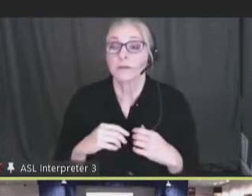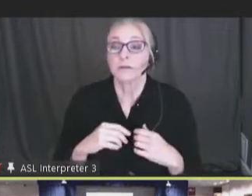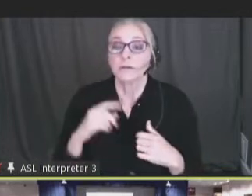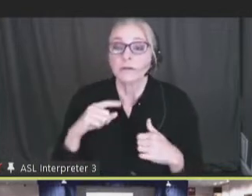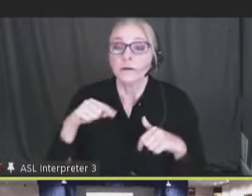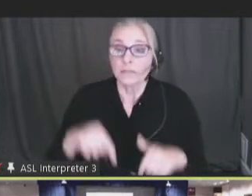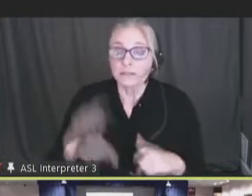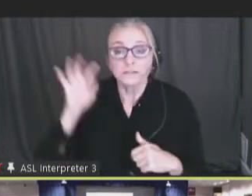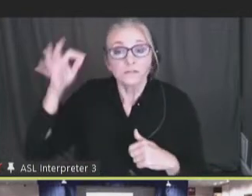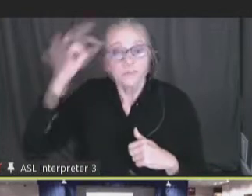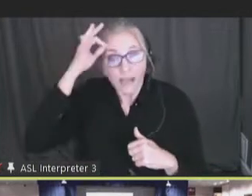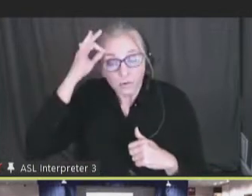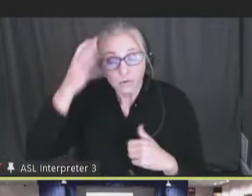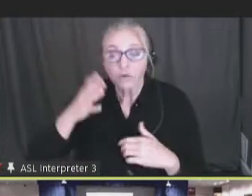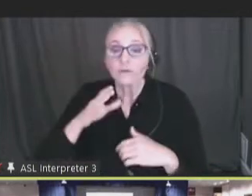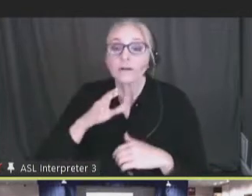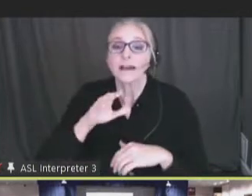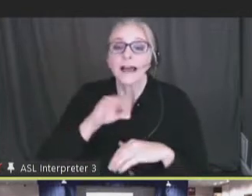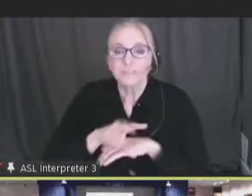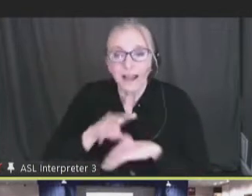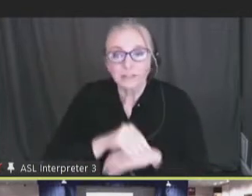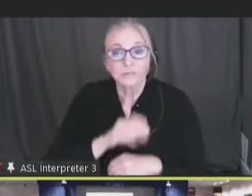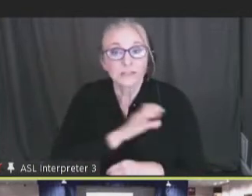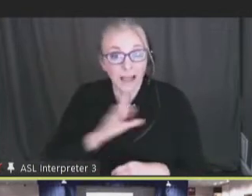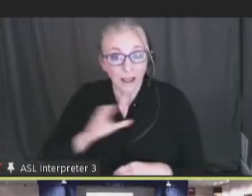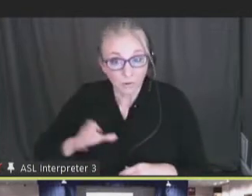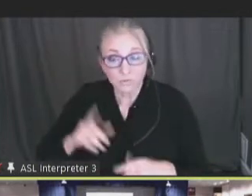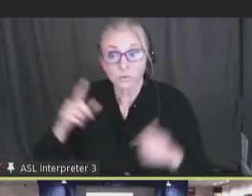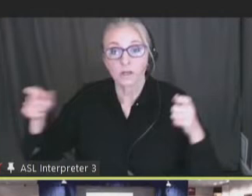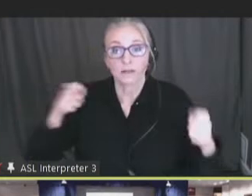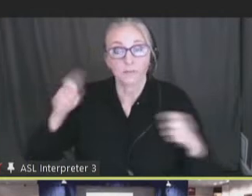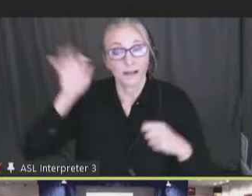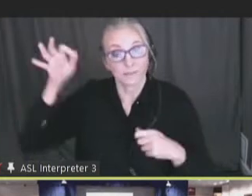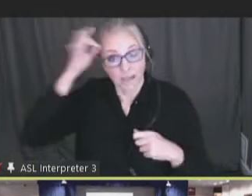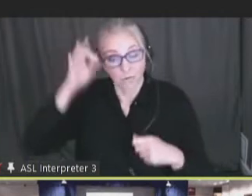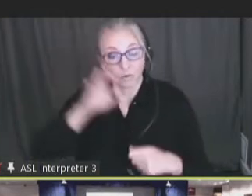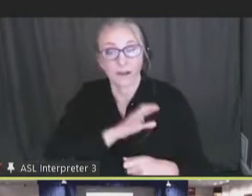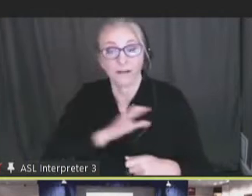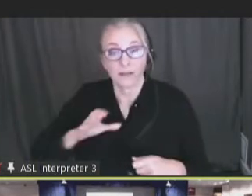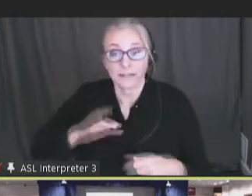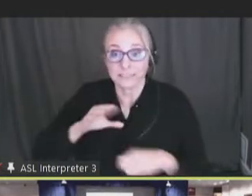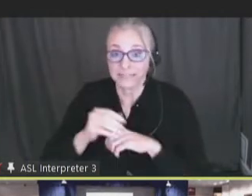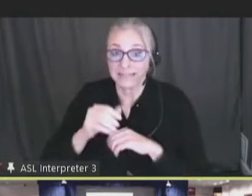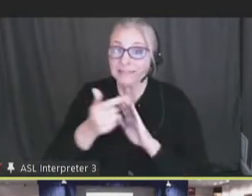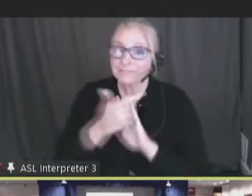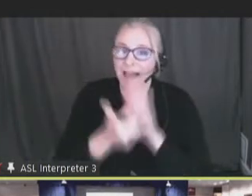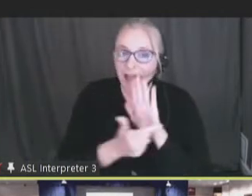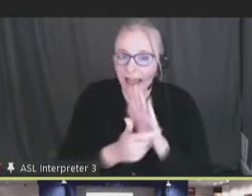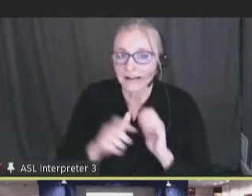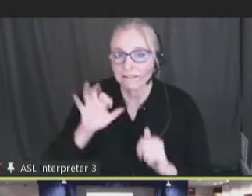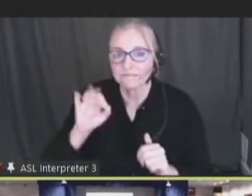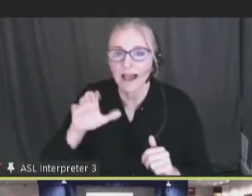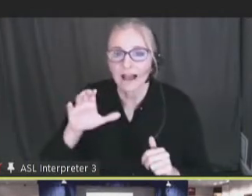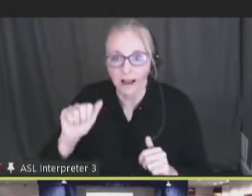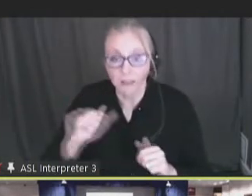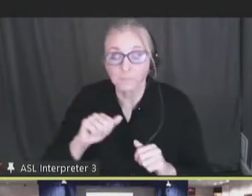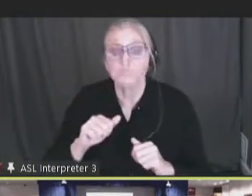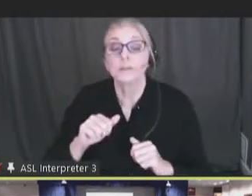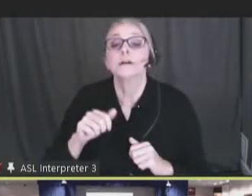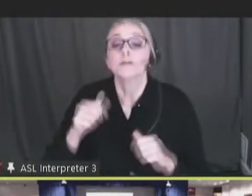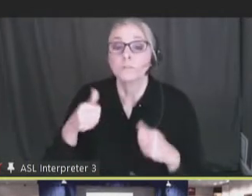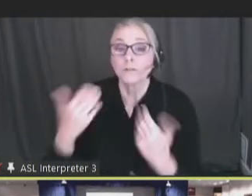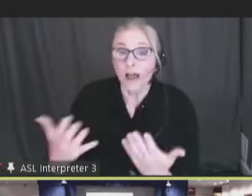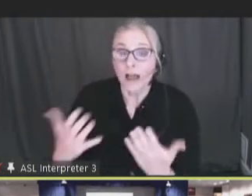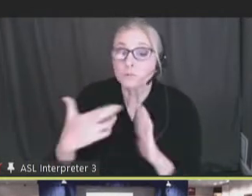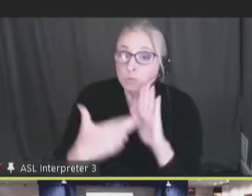is the Federal Advisory Council, and it's governed by the Federal Advisory Committee Act, or FACA for short. FACA provides